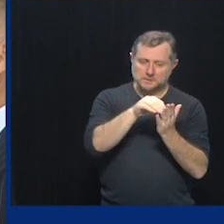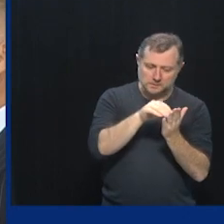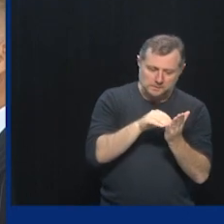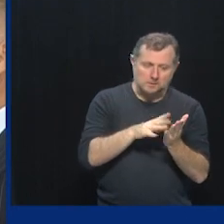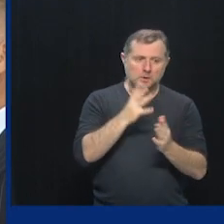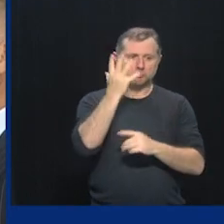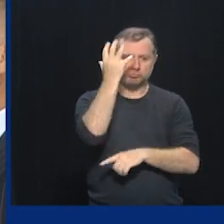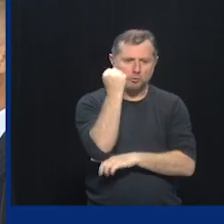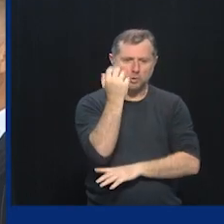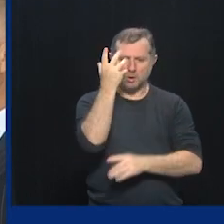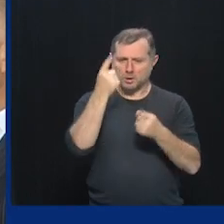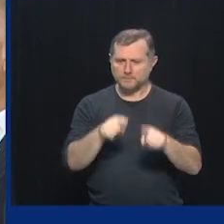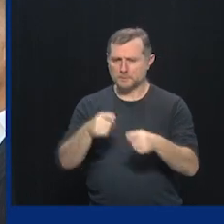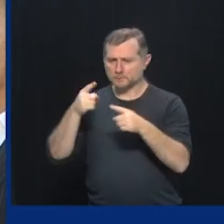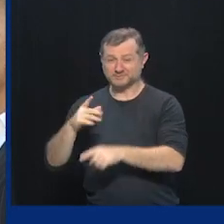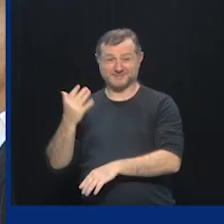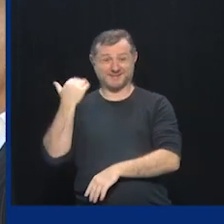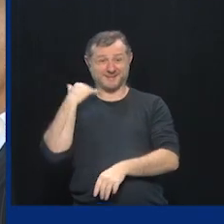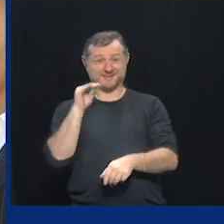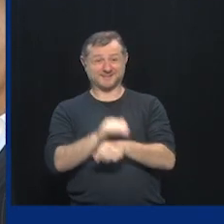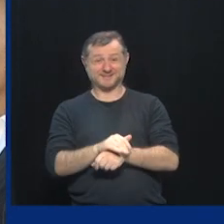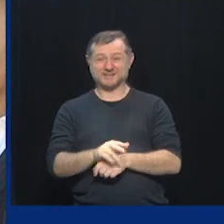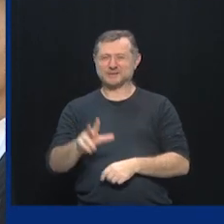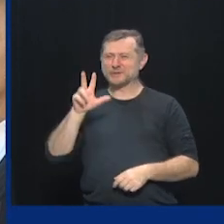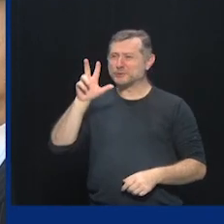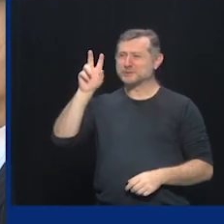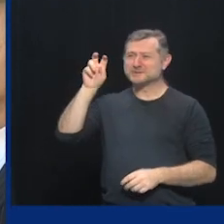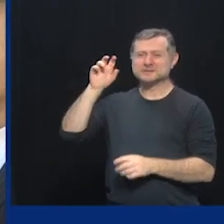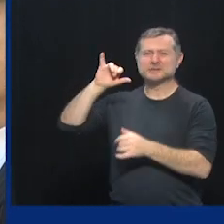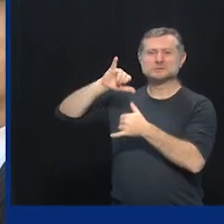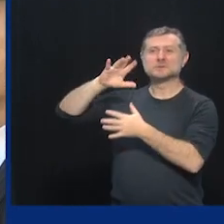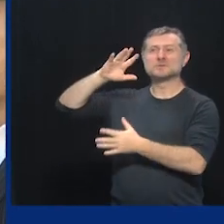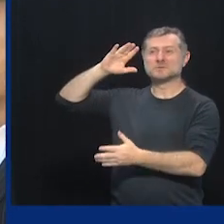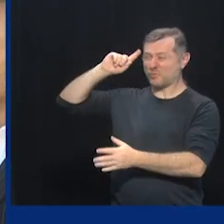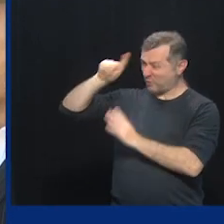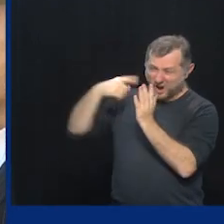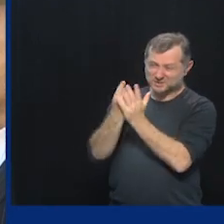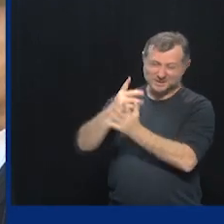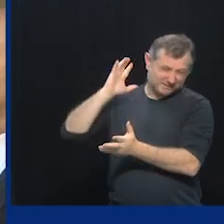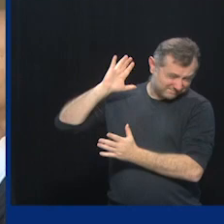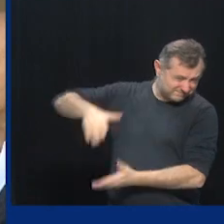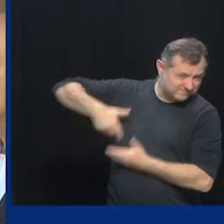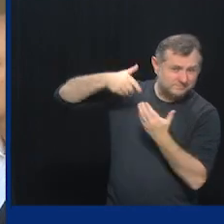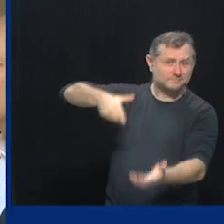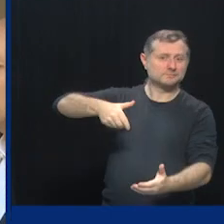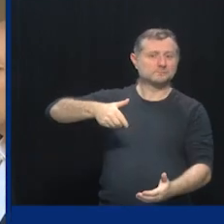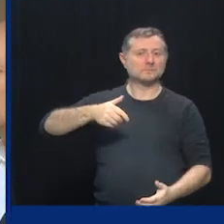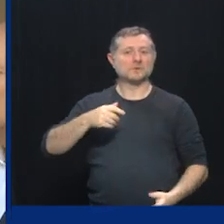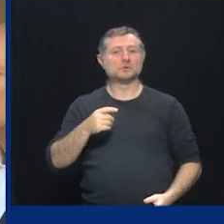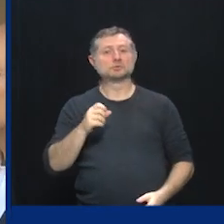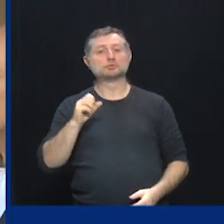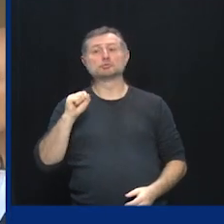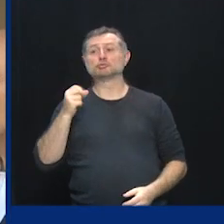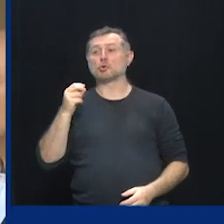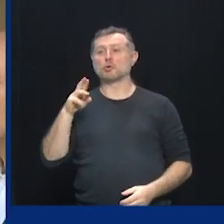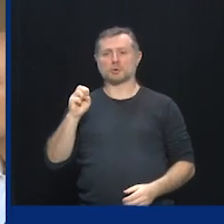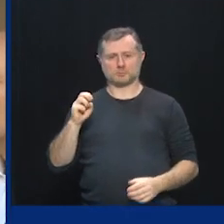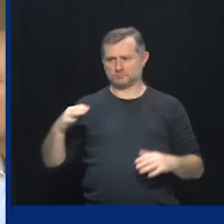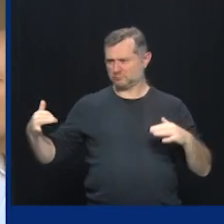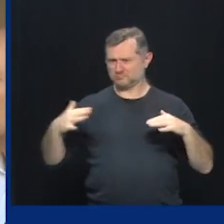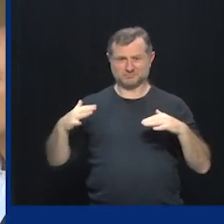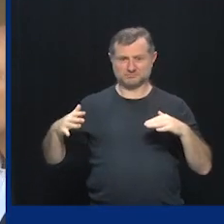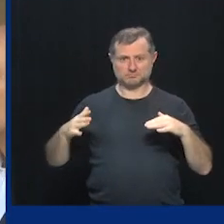3 inches in 1 hour here on the North Shore. So while the sun is shining, the streets are dry, the sky is